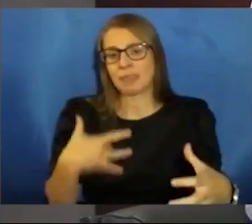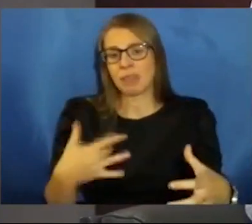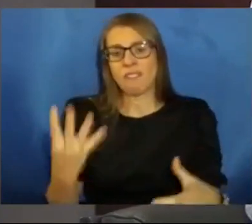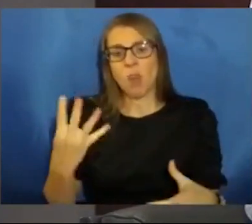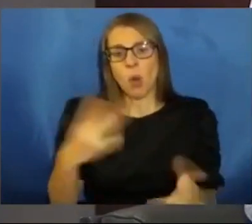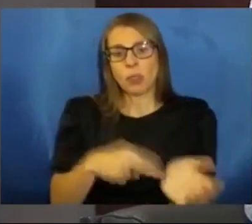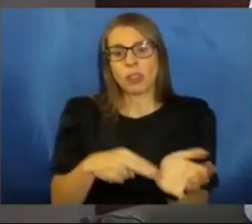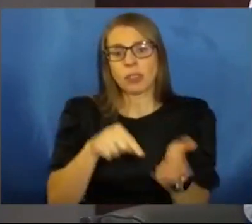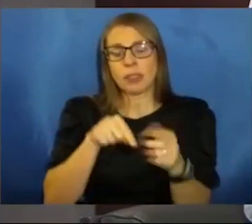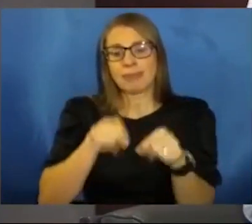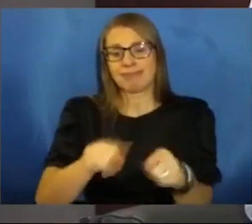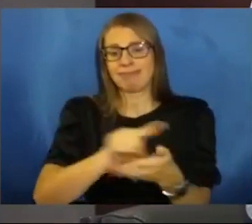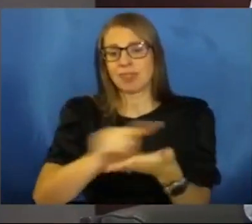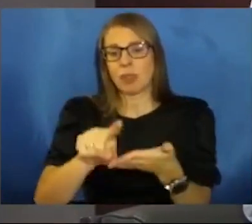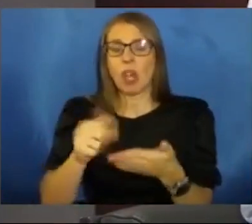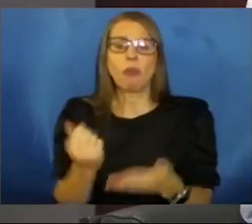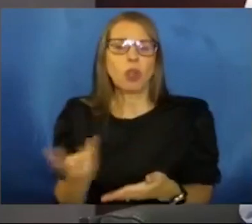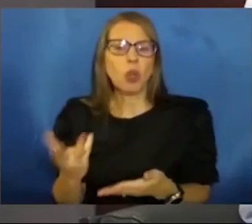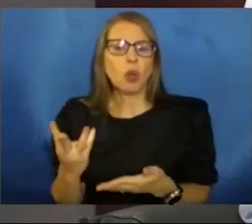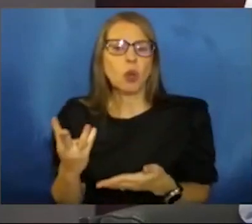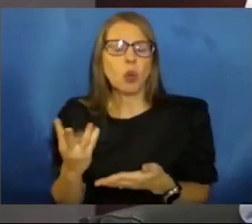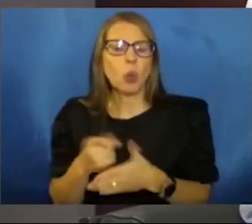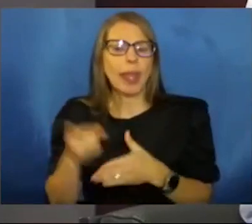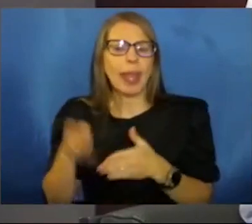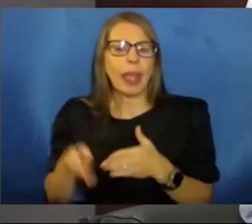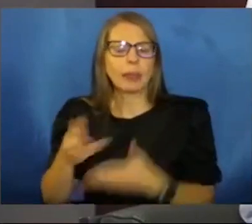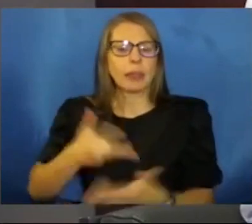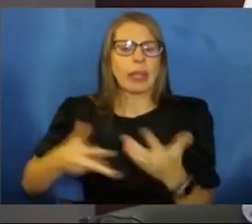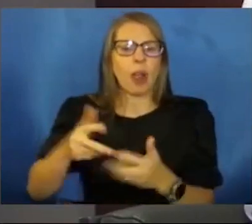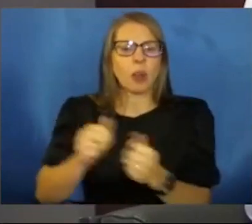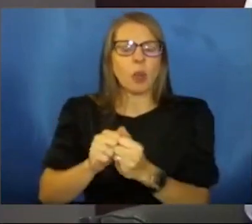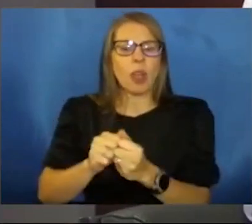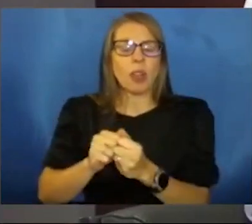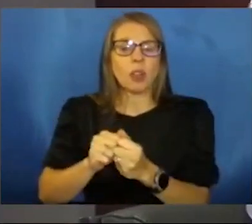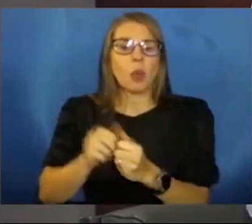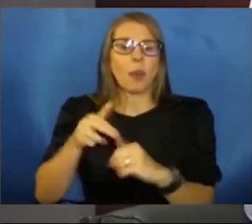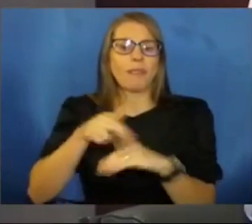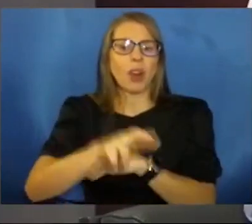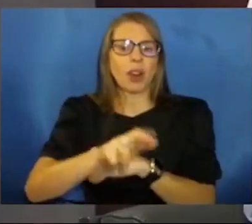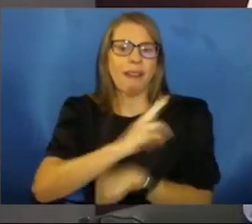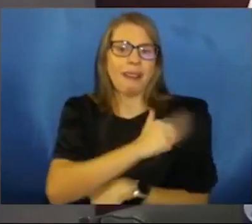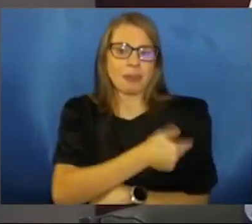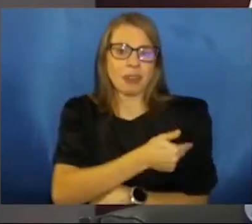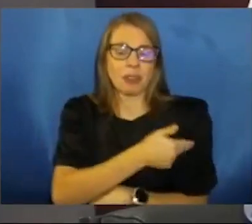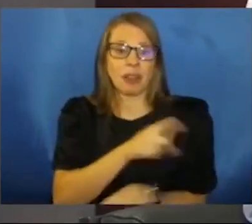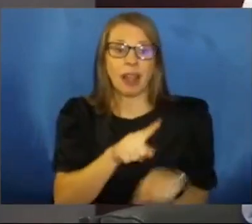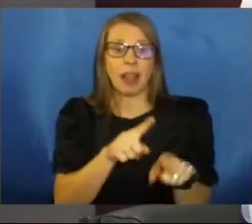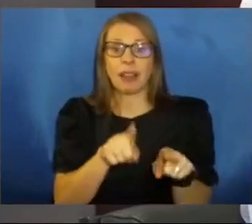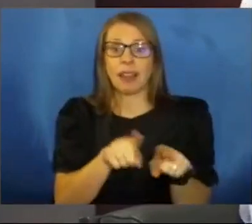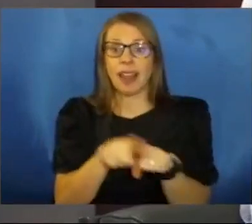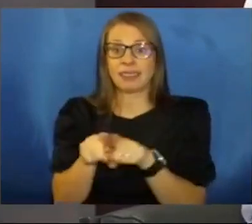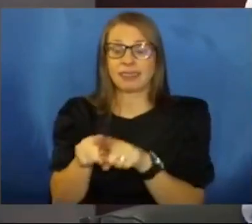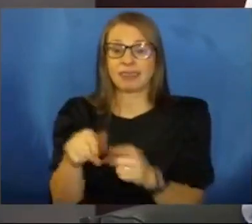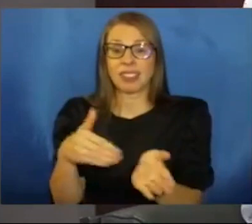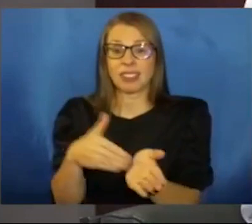So it is weighs incredibly heavy, and that is a really great group of nurses there. We